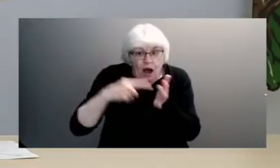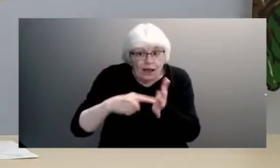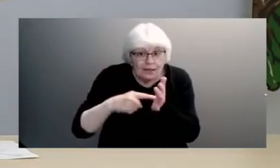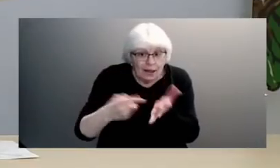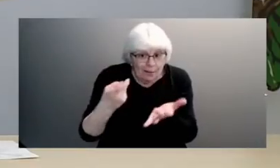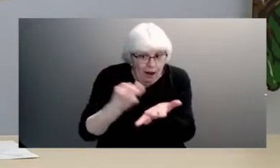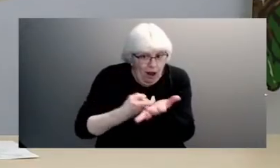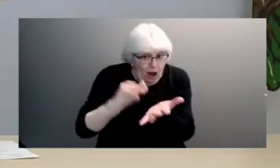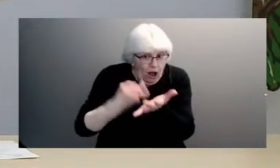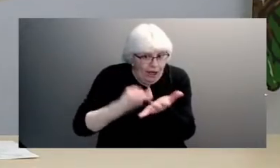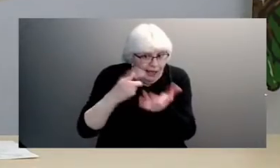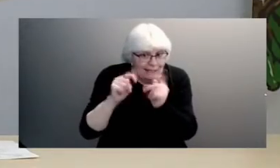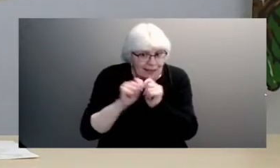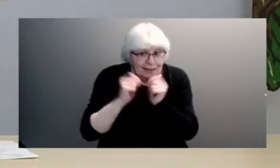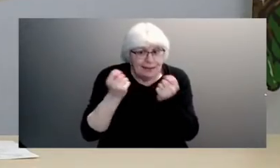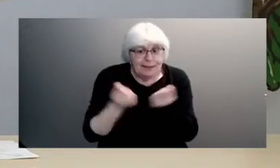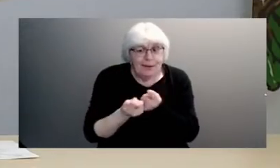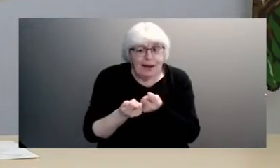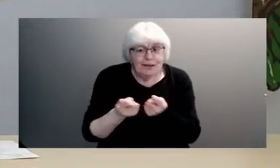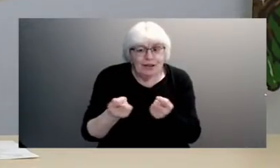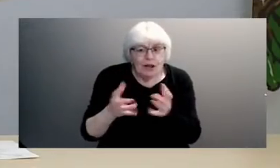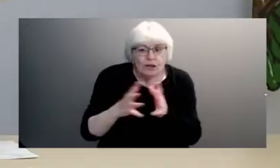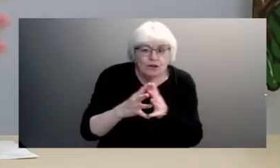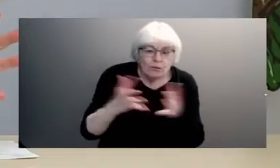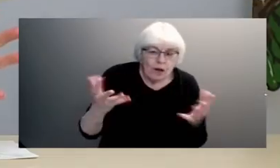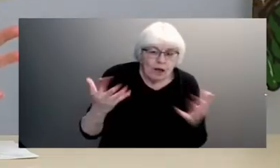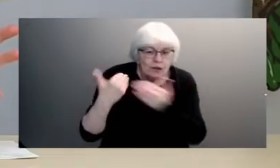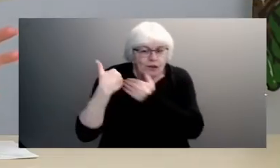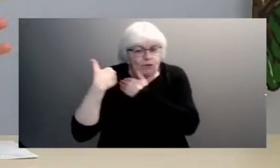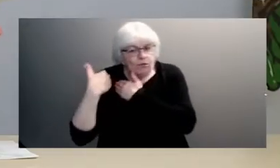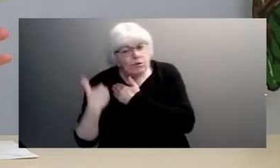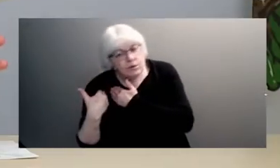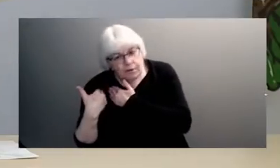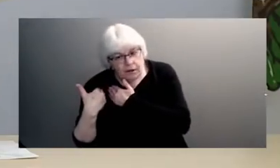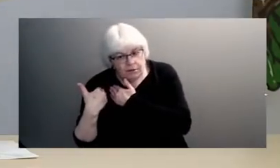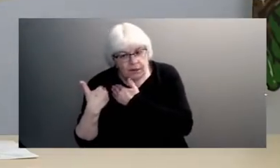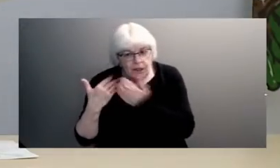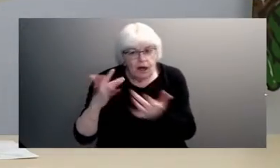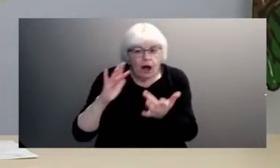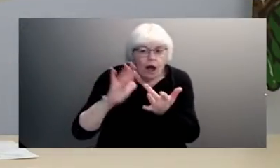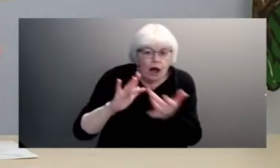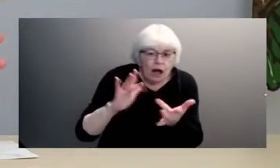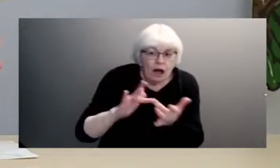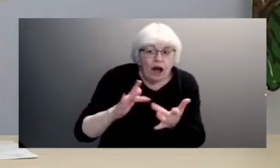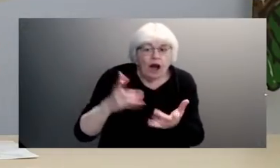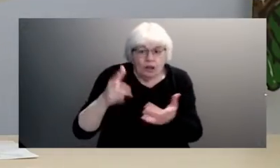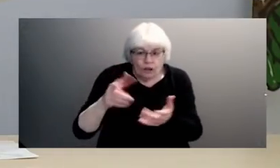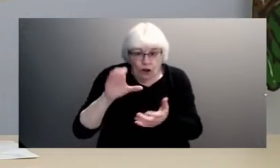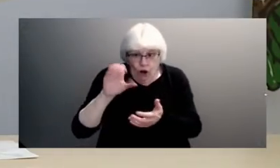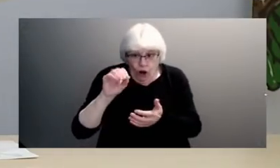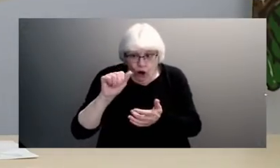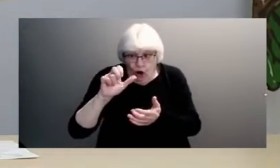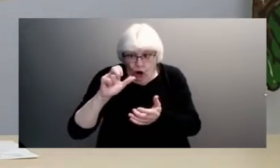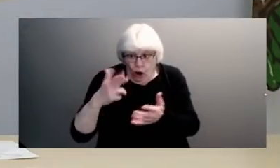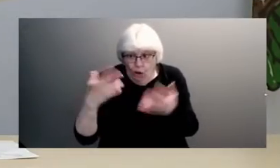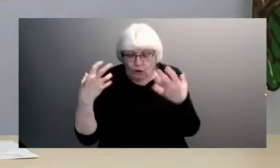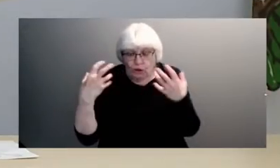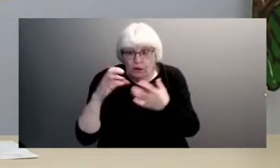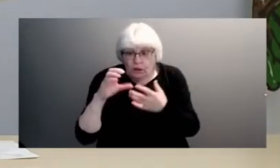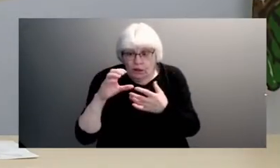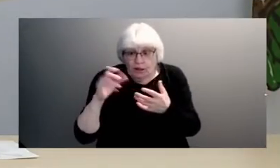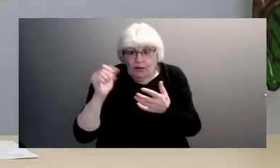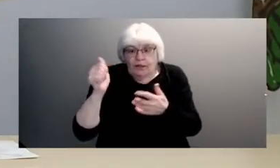that script or an email with information circulated to them, and to at least start that process. So I think